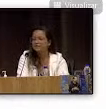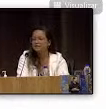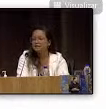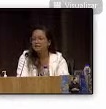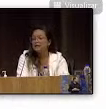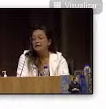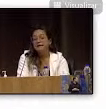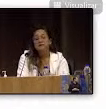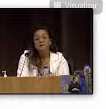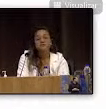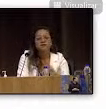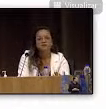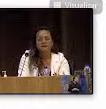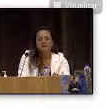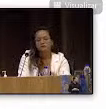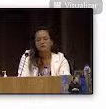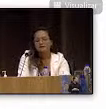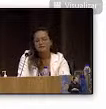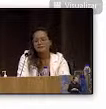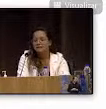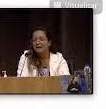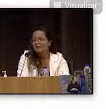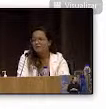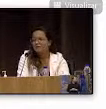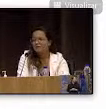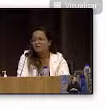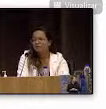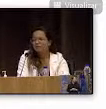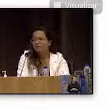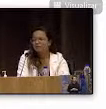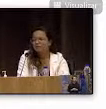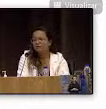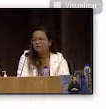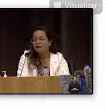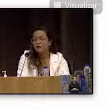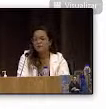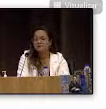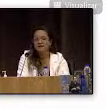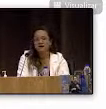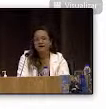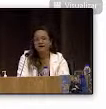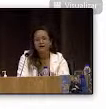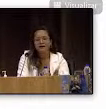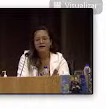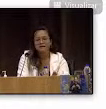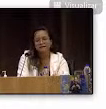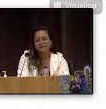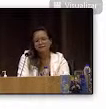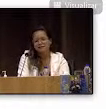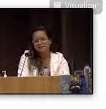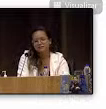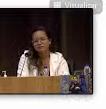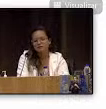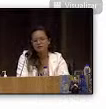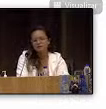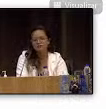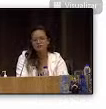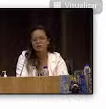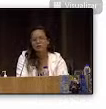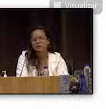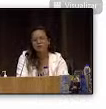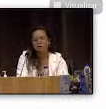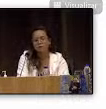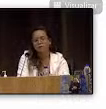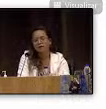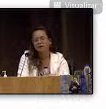the doctor released him. Looking at this scenario, we are able to observe that